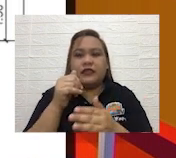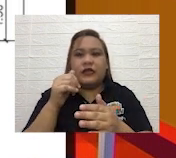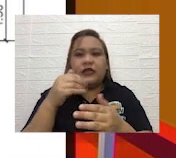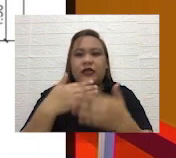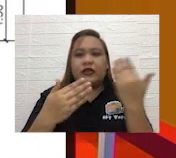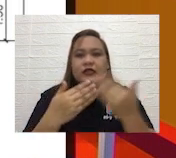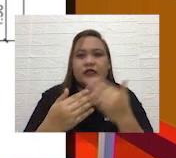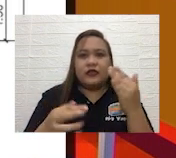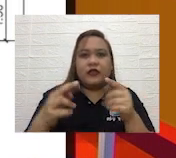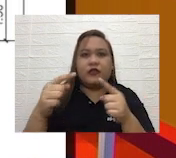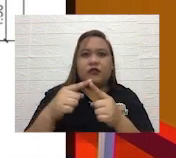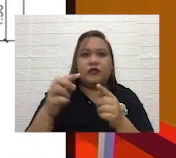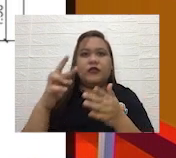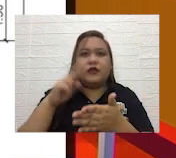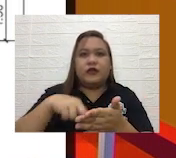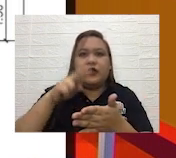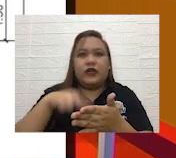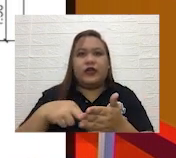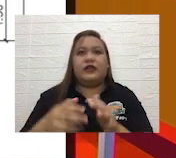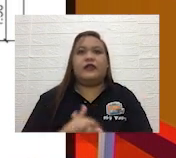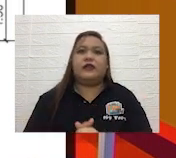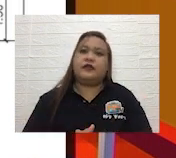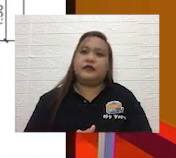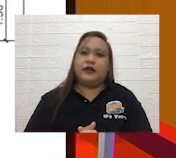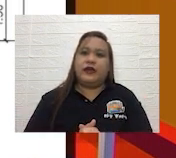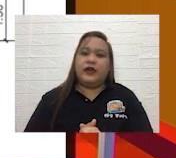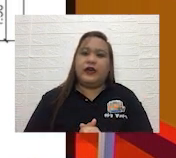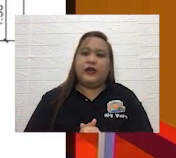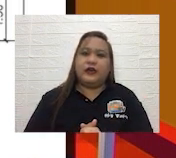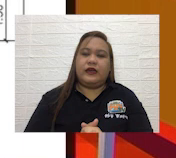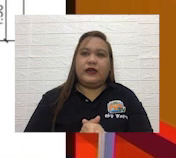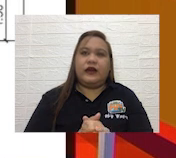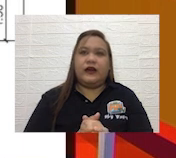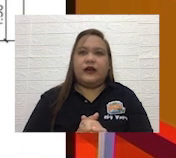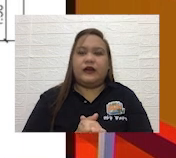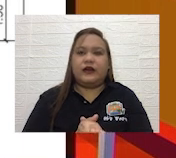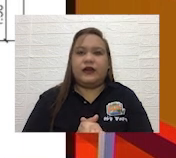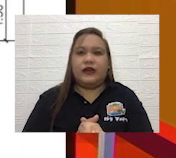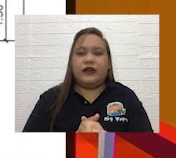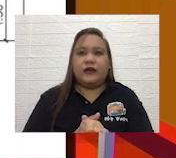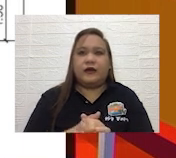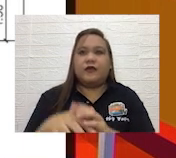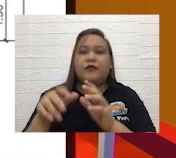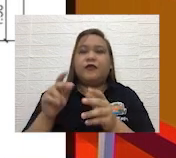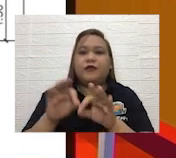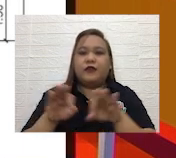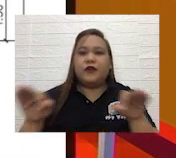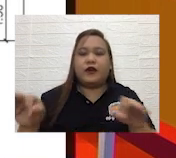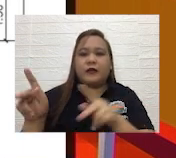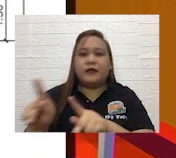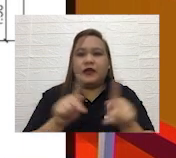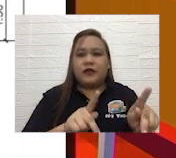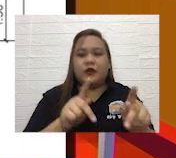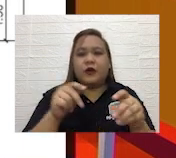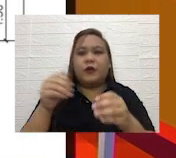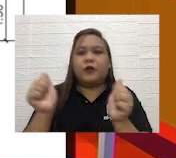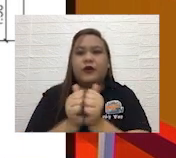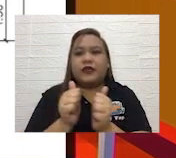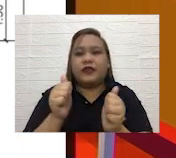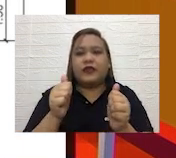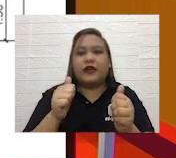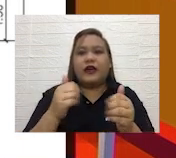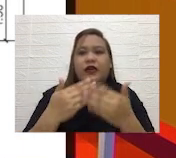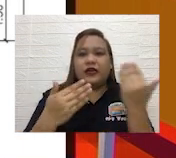read. Floor plans that are easy to read also make building easier because there is less likelihood of